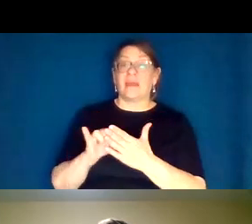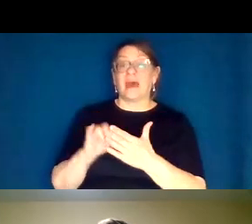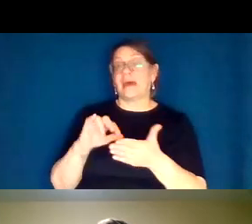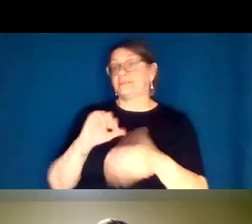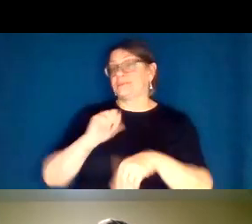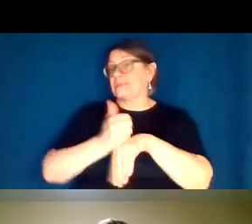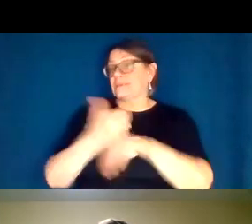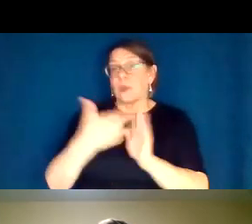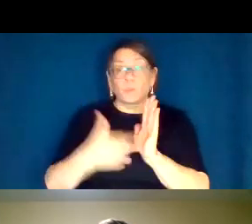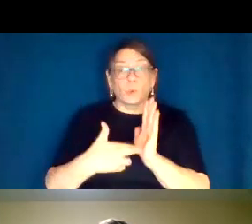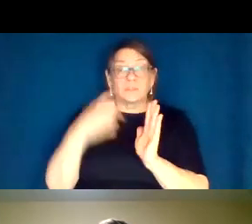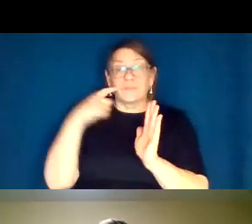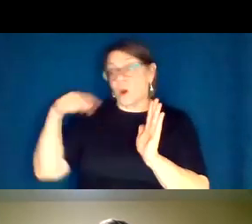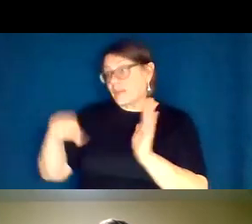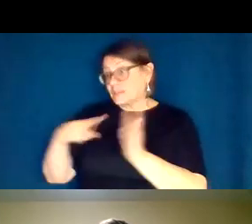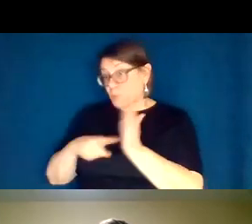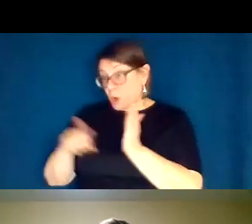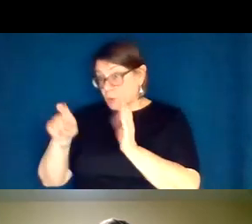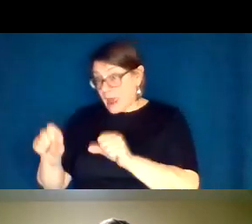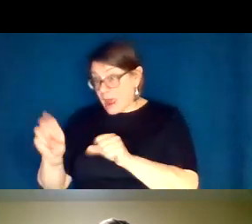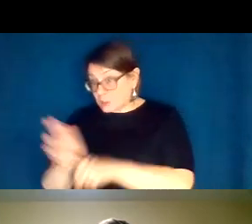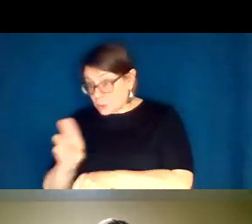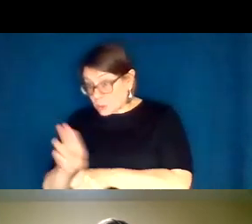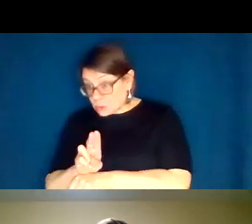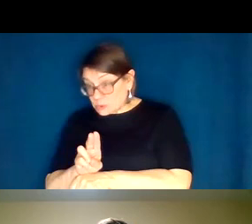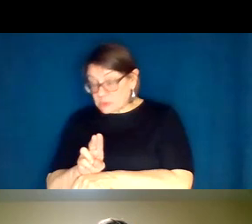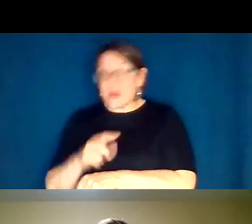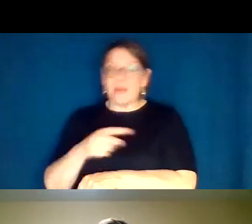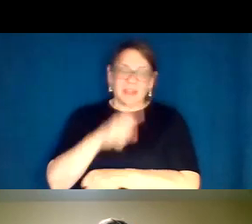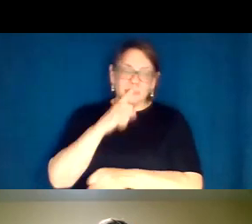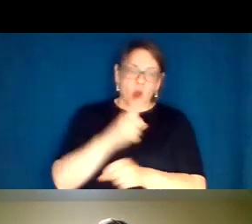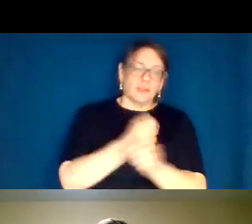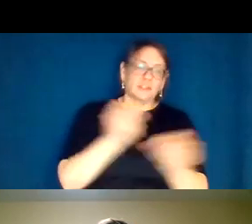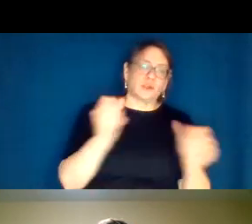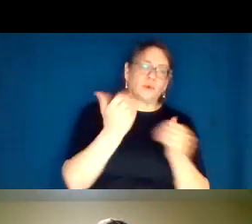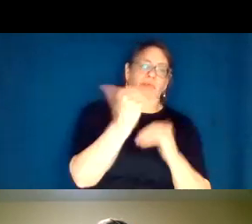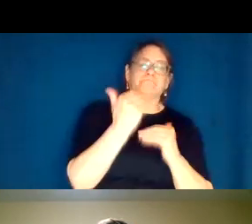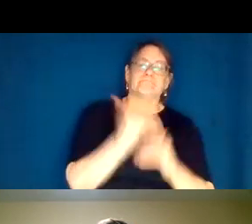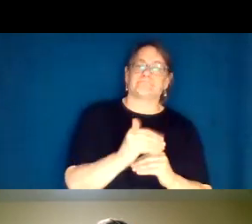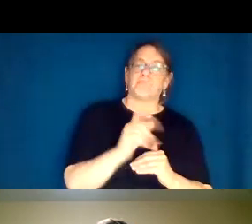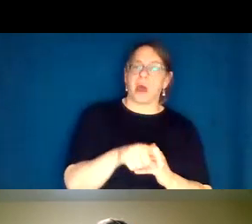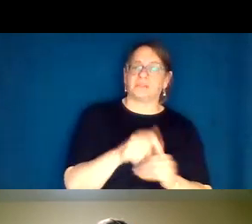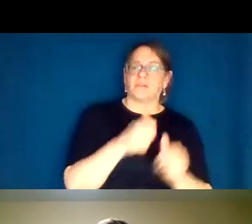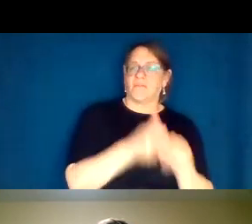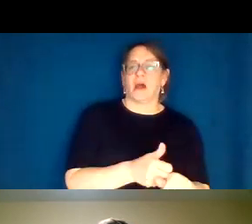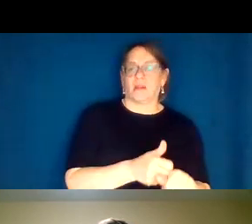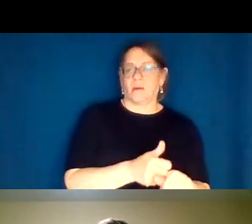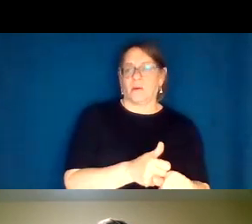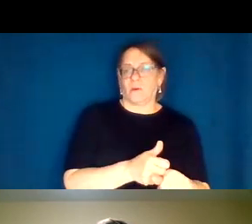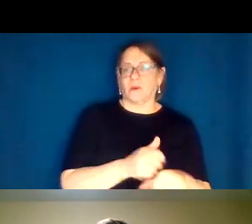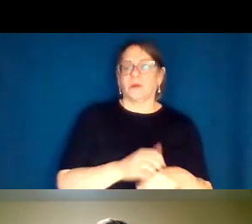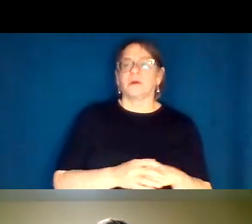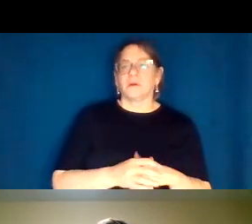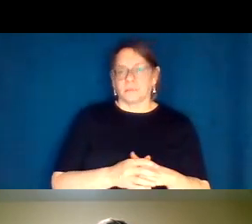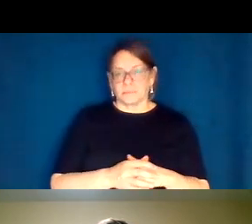saying, these are the elements you're allowed to use now, and these are the security parameters that you have to abide by. You have to store things